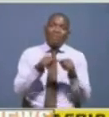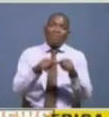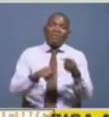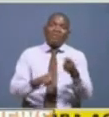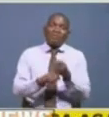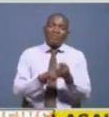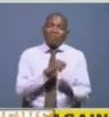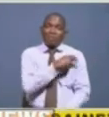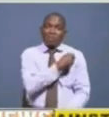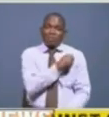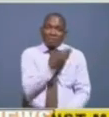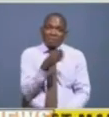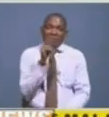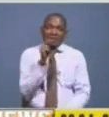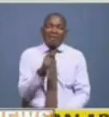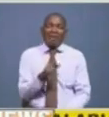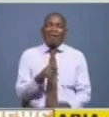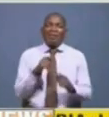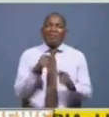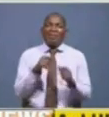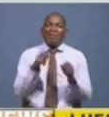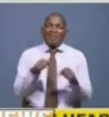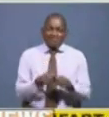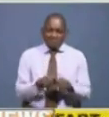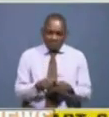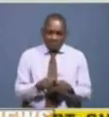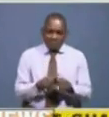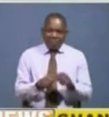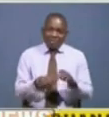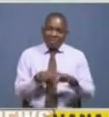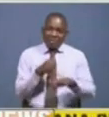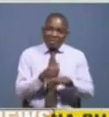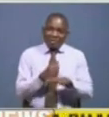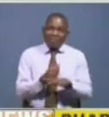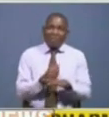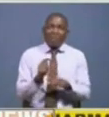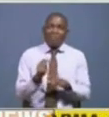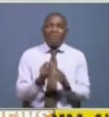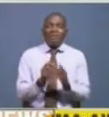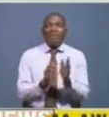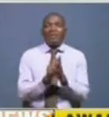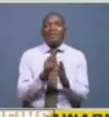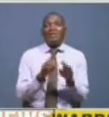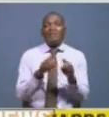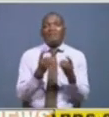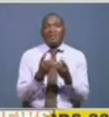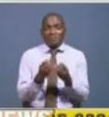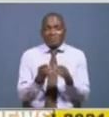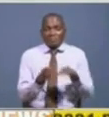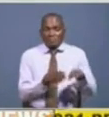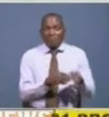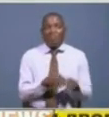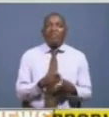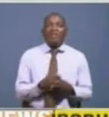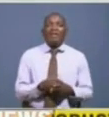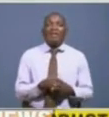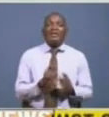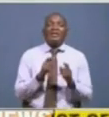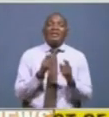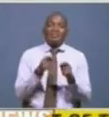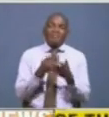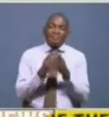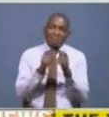the hospital will very quickly be able to set up the urology unit. Apart from this, the charity will